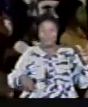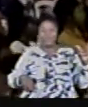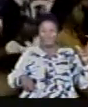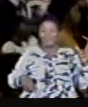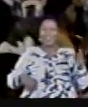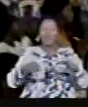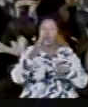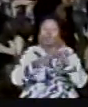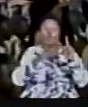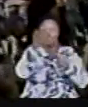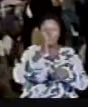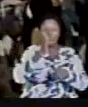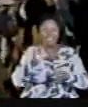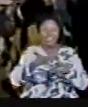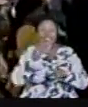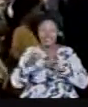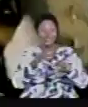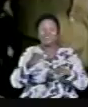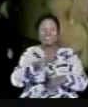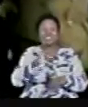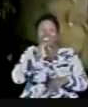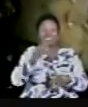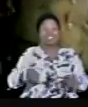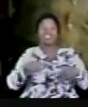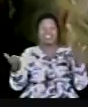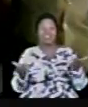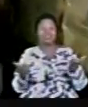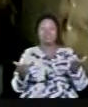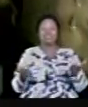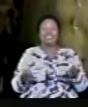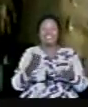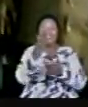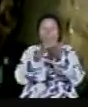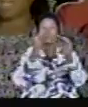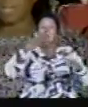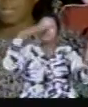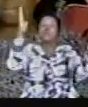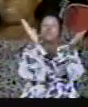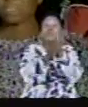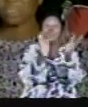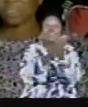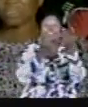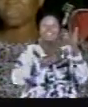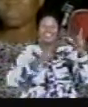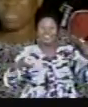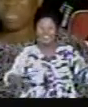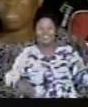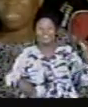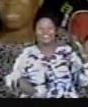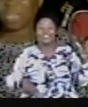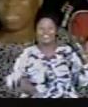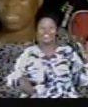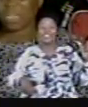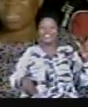exist. Somebody praise the Lord!